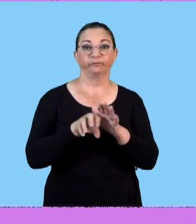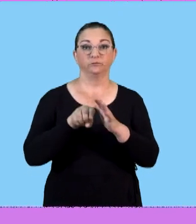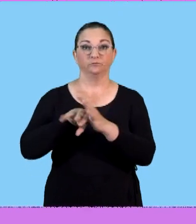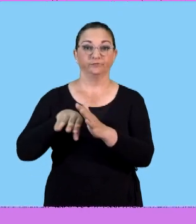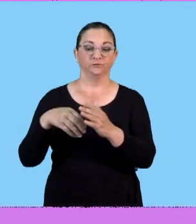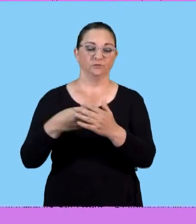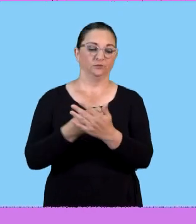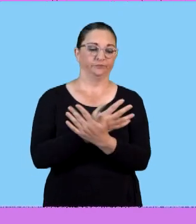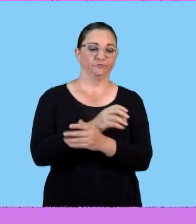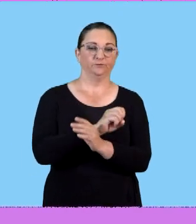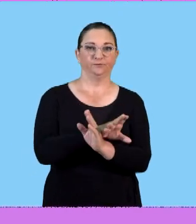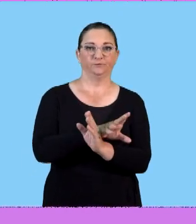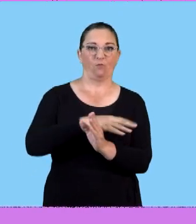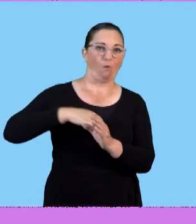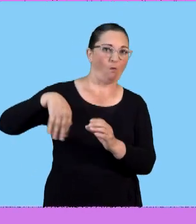exposed surfaces.